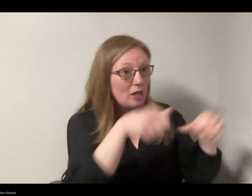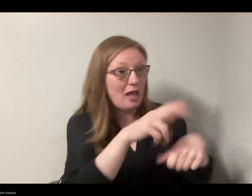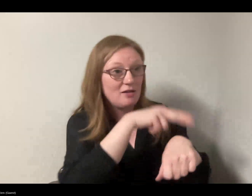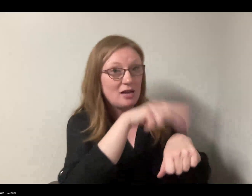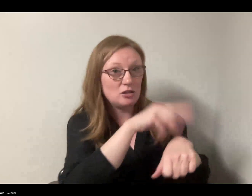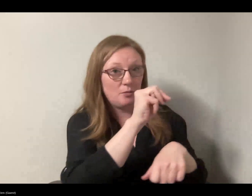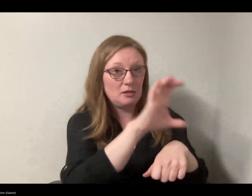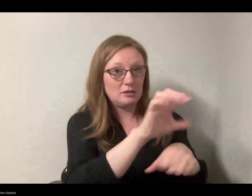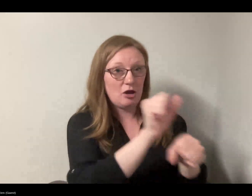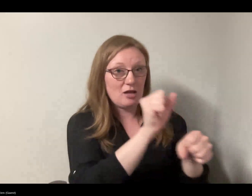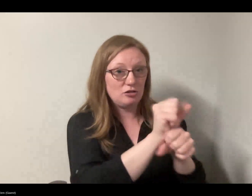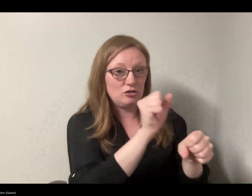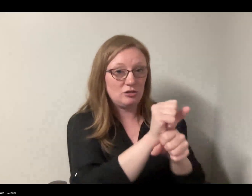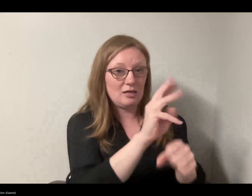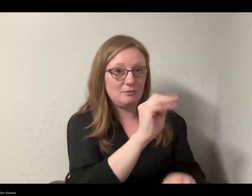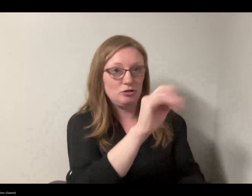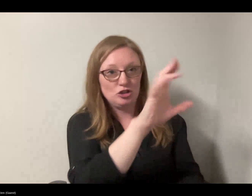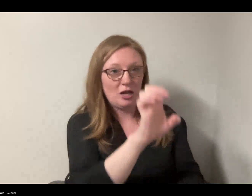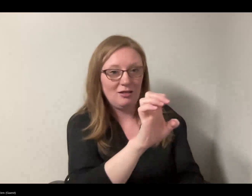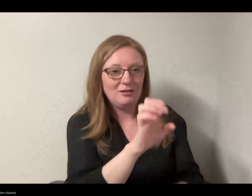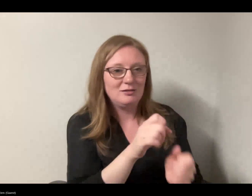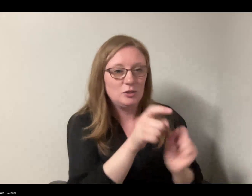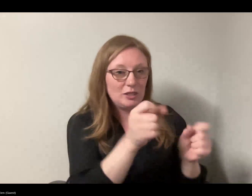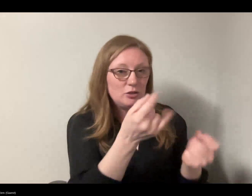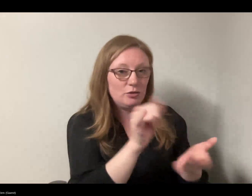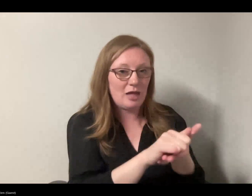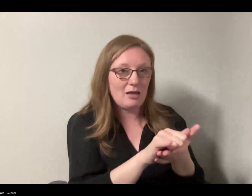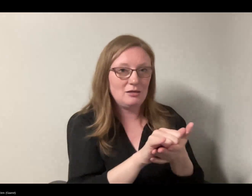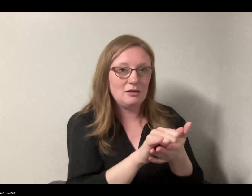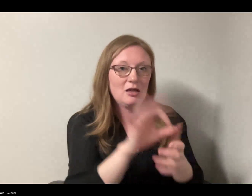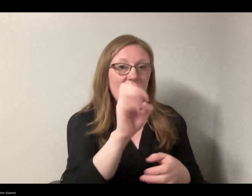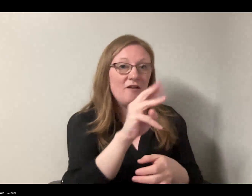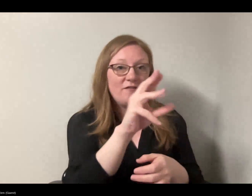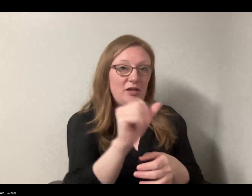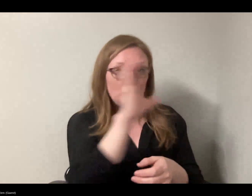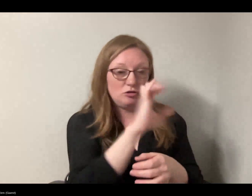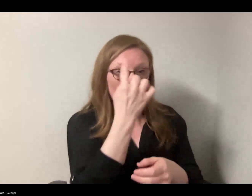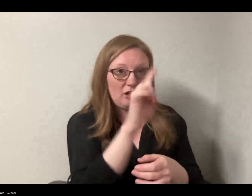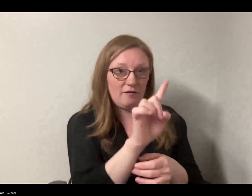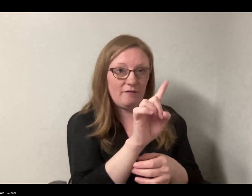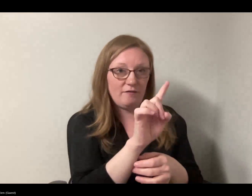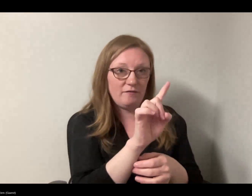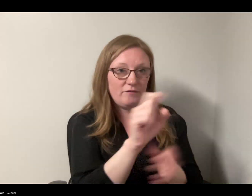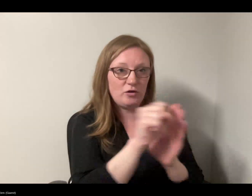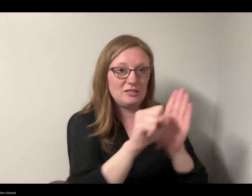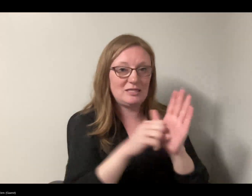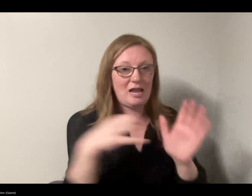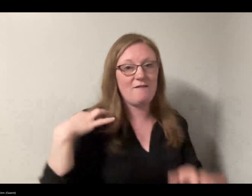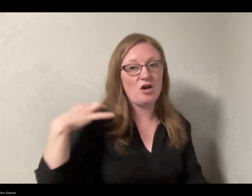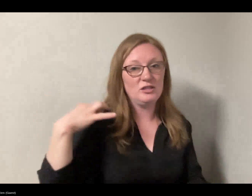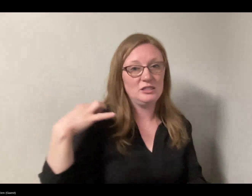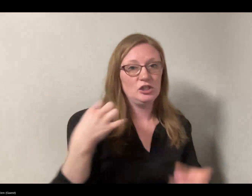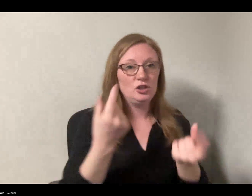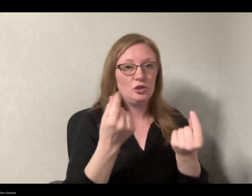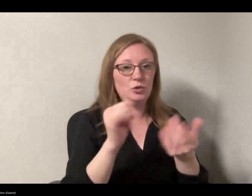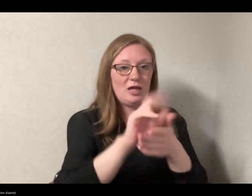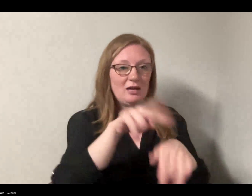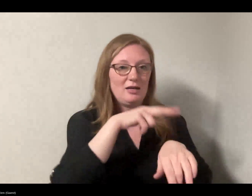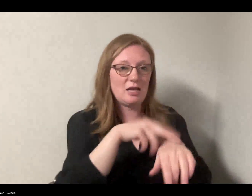care exercise, Michelle. FEMA's looking for we're looking for state volunteers to do the national mass